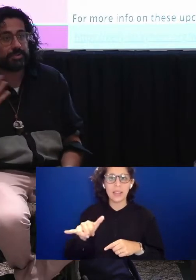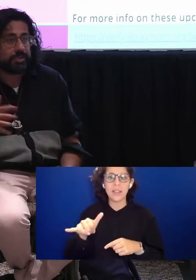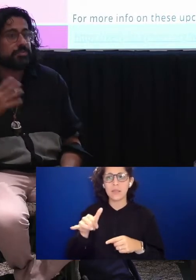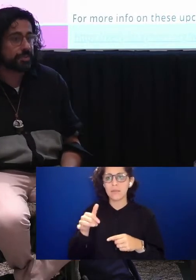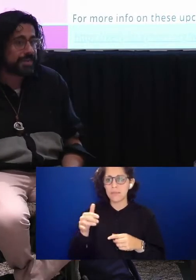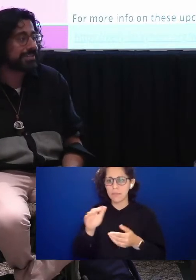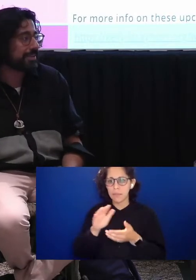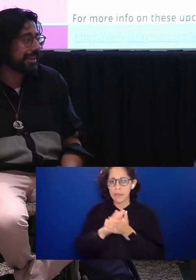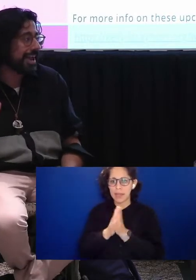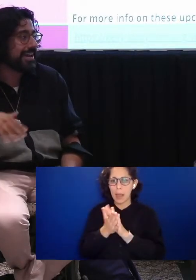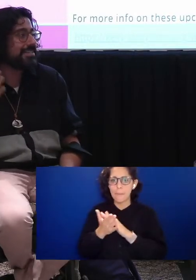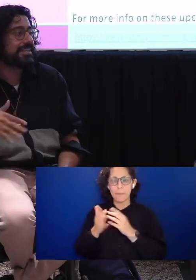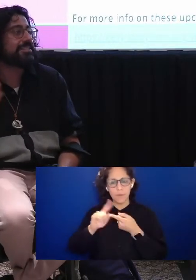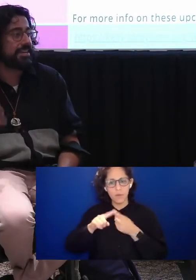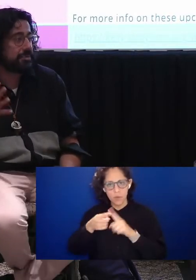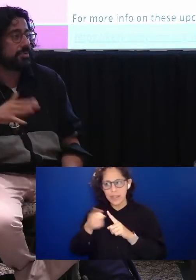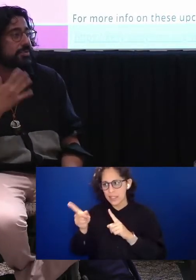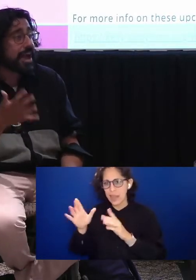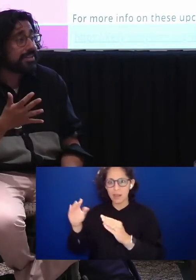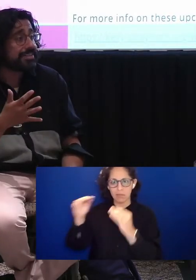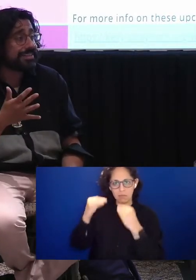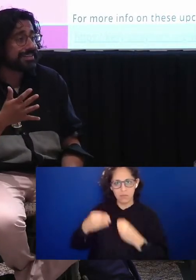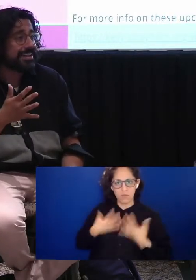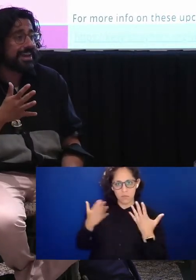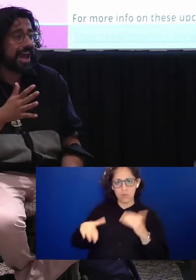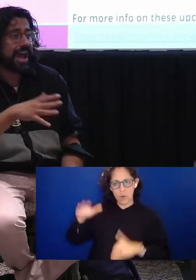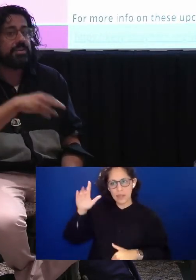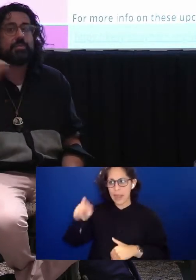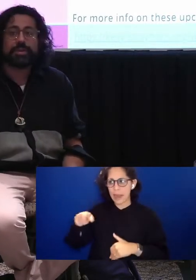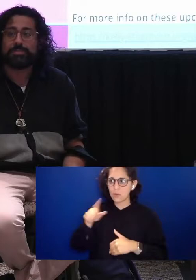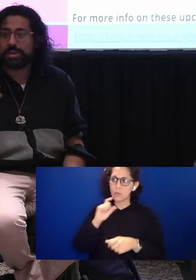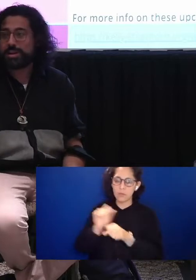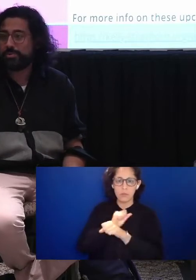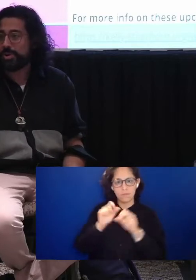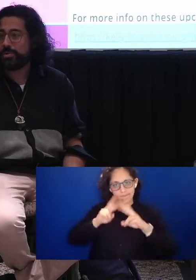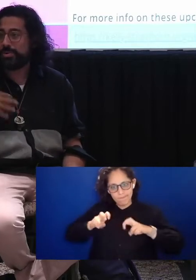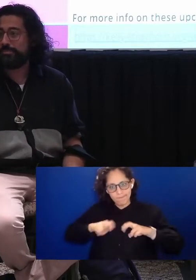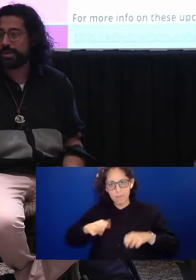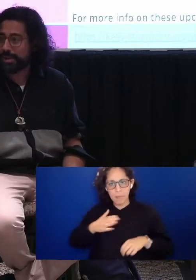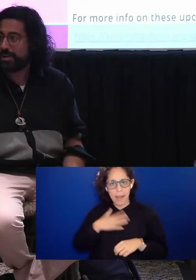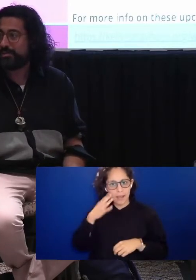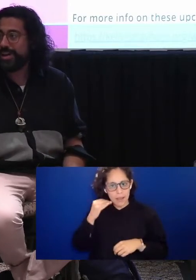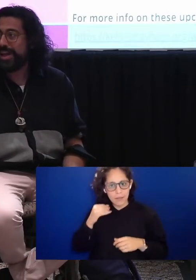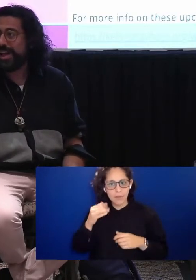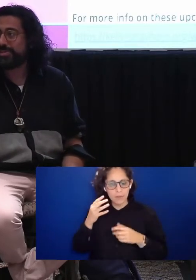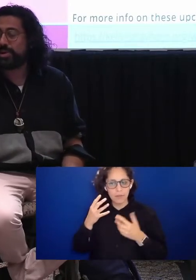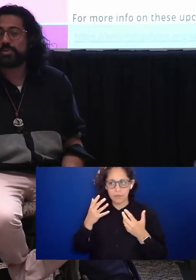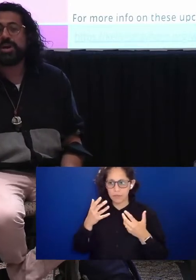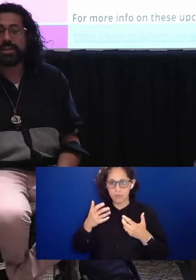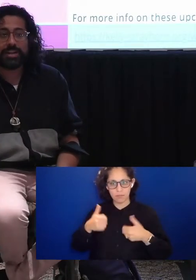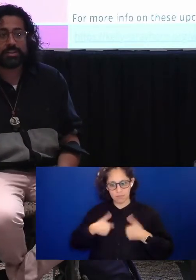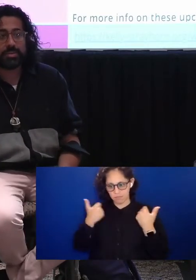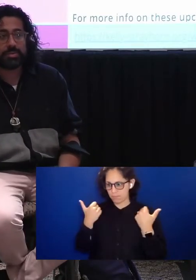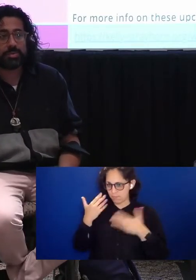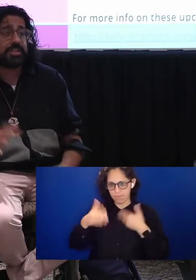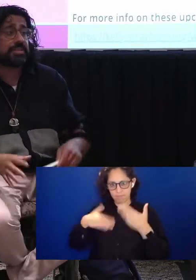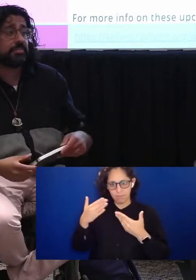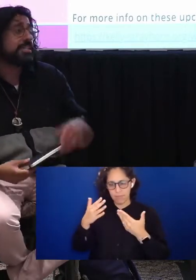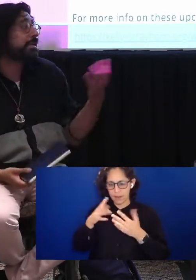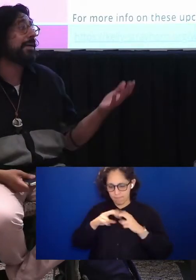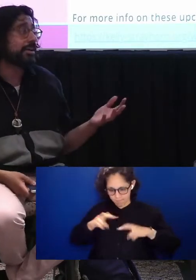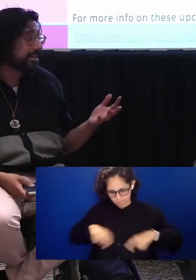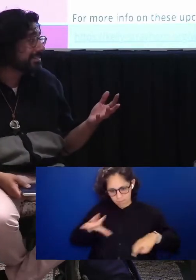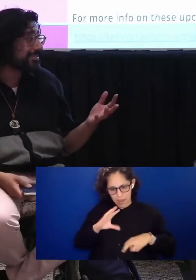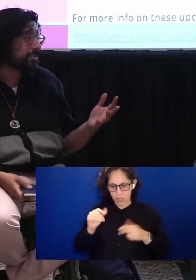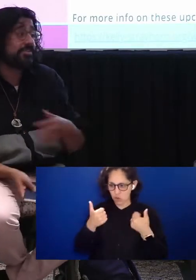me, Tennessee Williams raised me, and I need to contend with those realities and a way to become who I want to become. And so I'm trying to connect those with